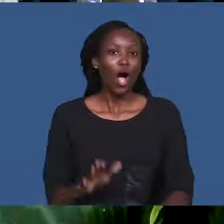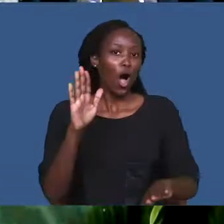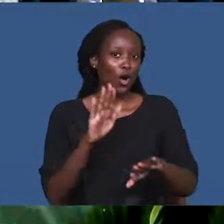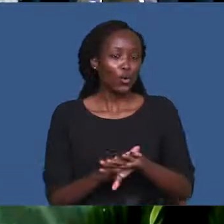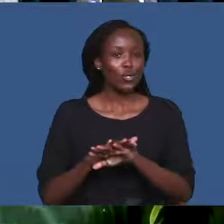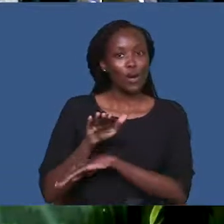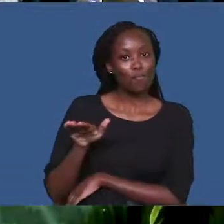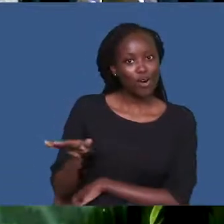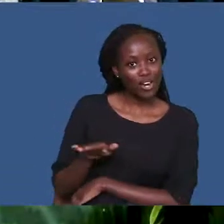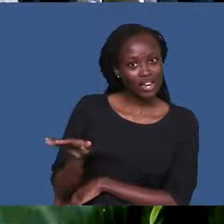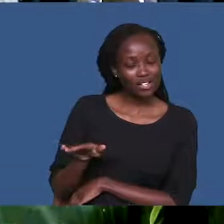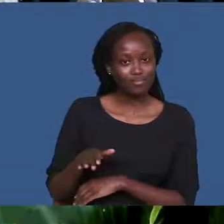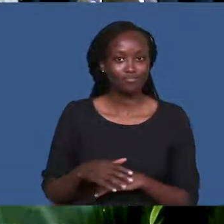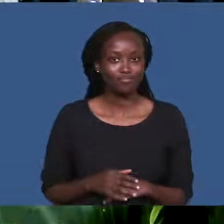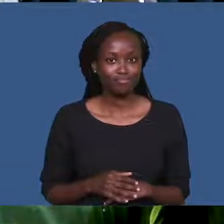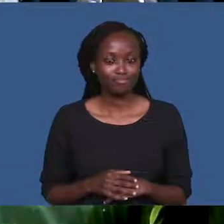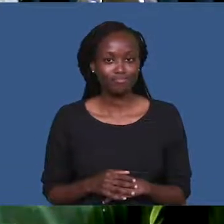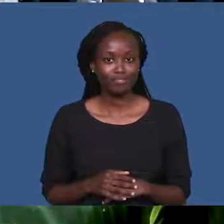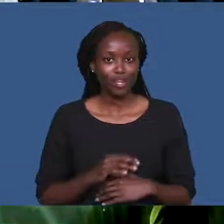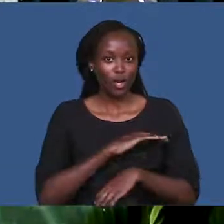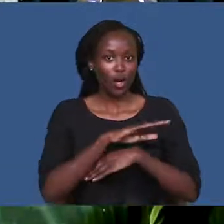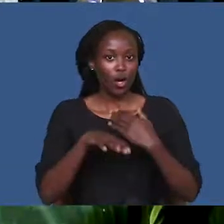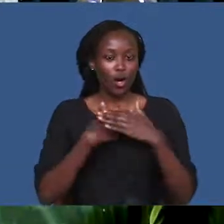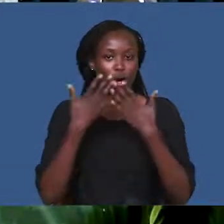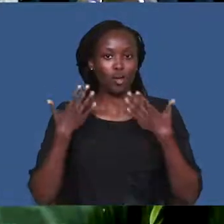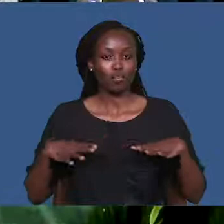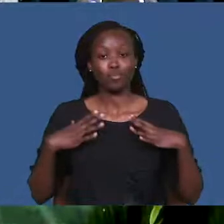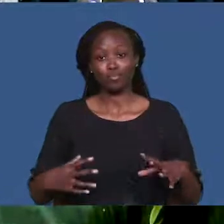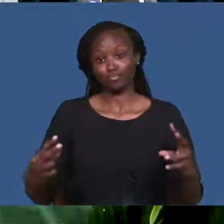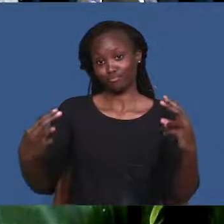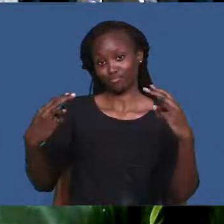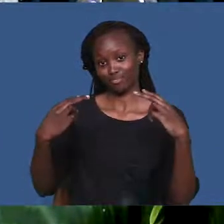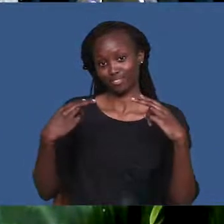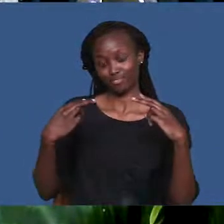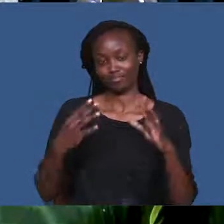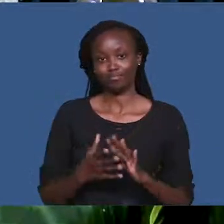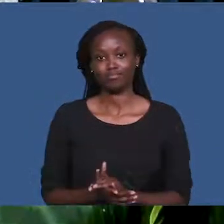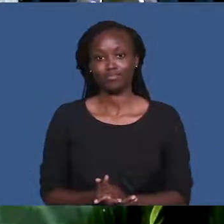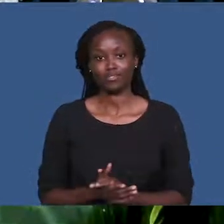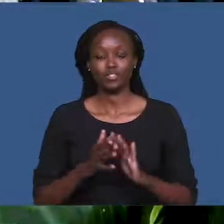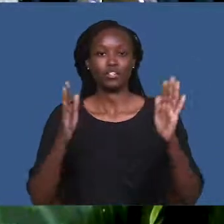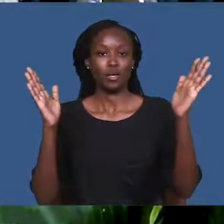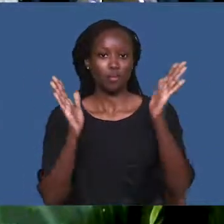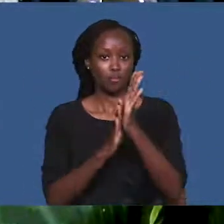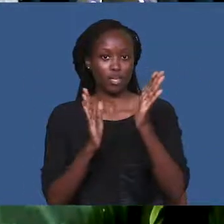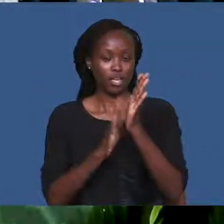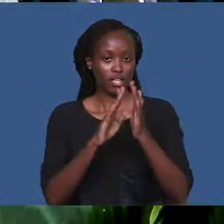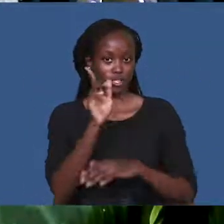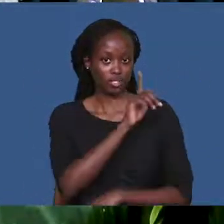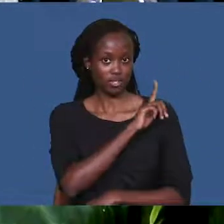Good morning, my listeners, and good morning those who are watching. And praise the